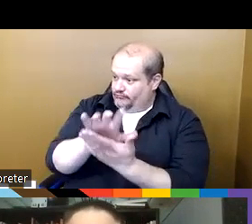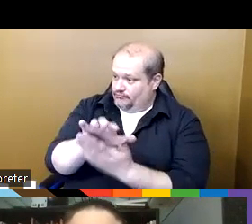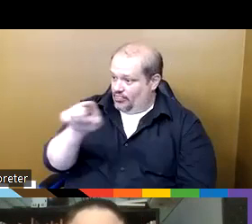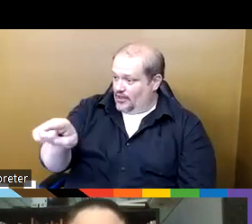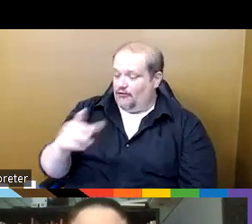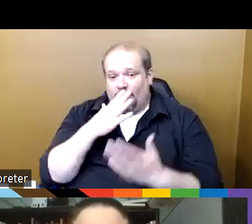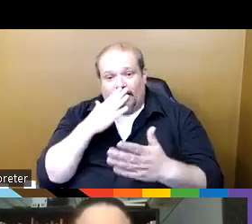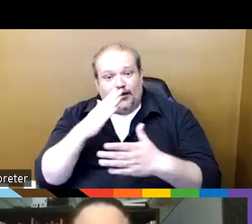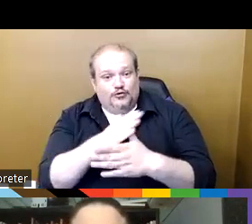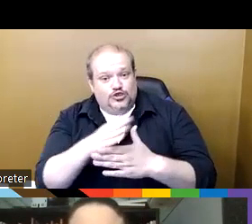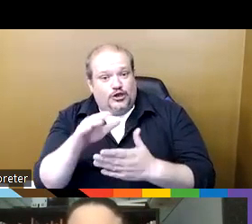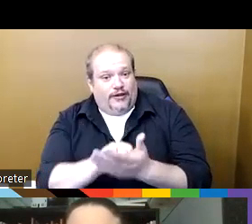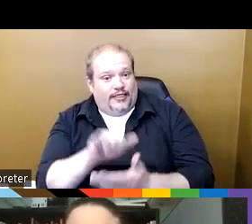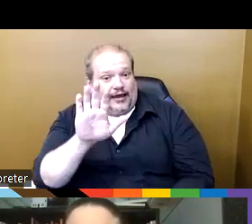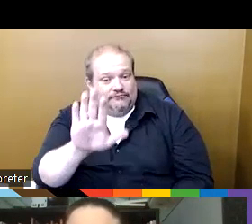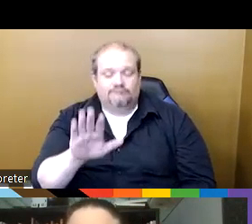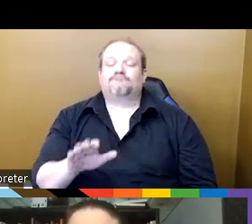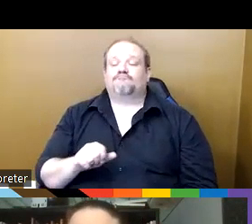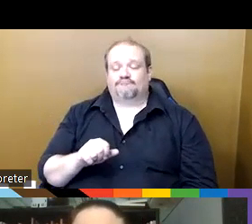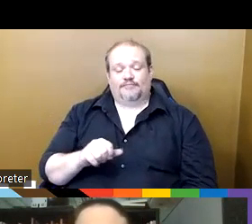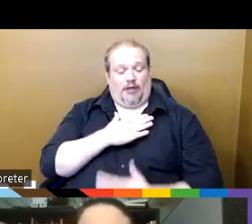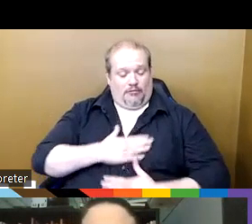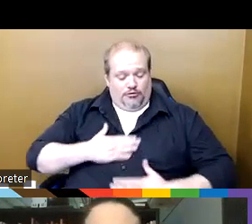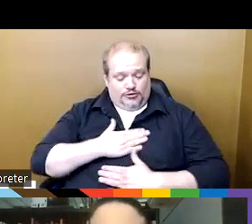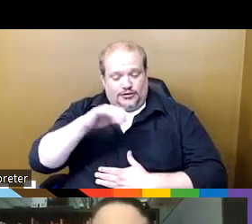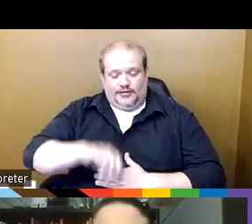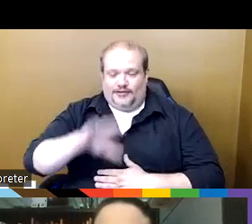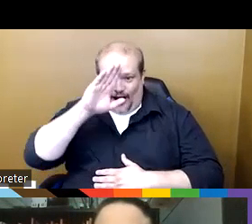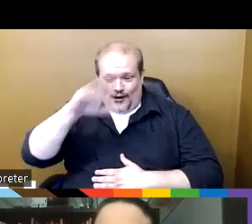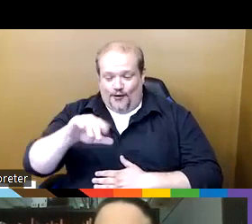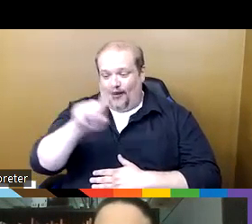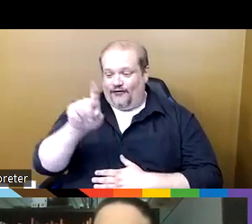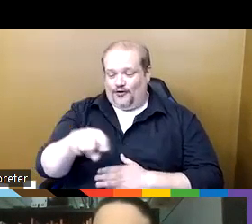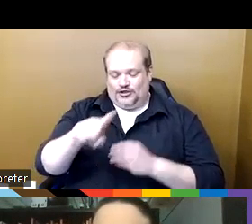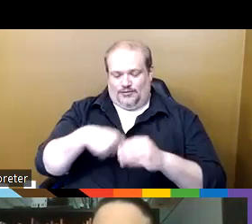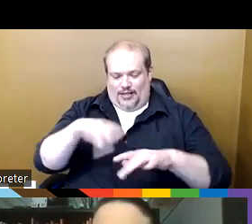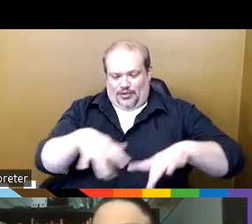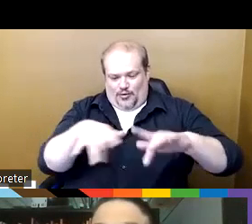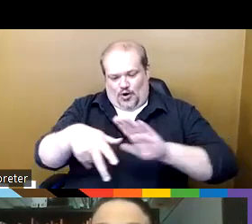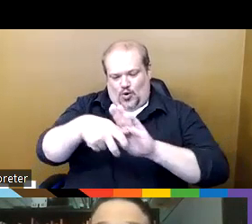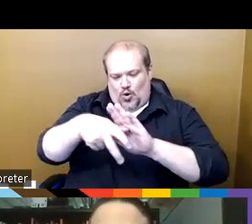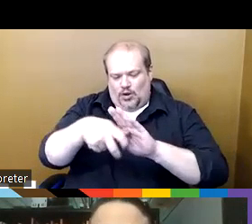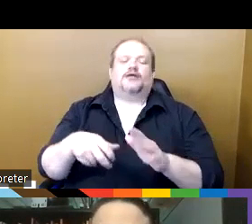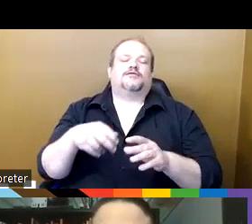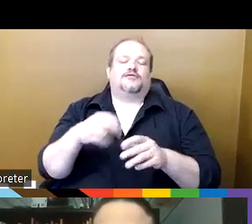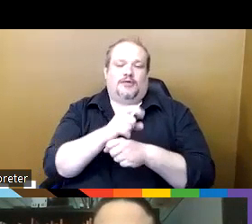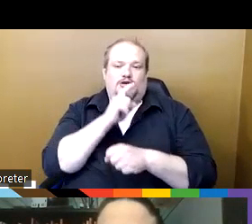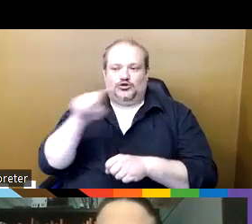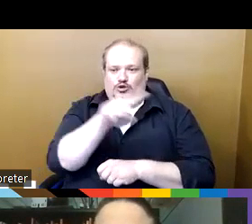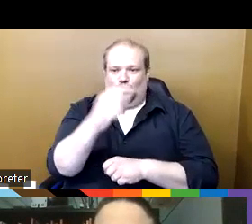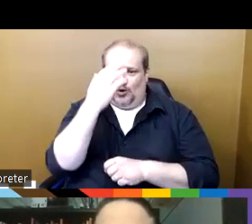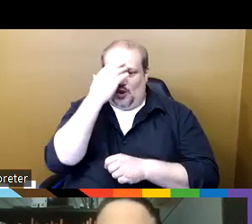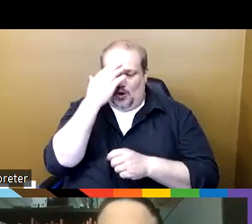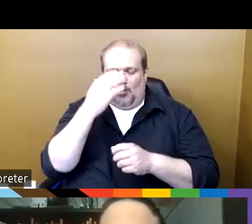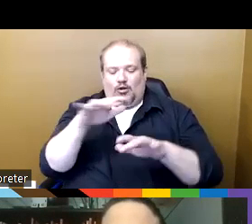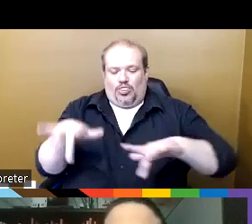you for sharing that, and appreciate that. I know that we had a question about the recording, so just to get that on everyone's attention,